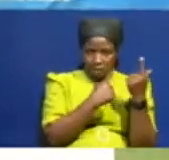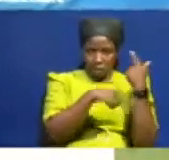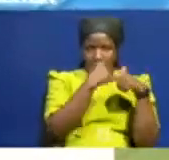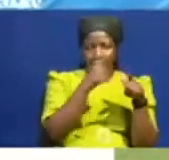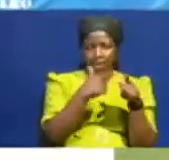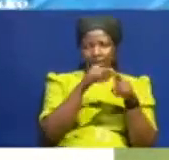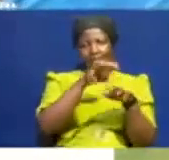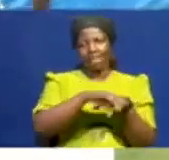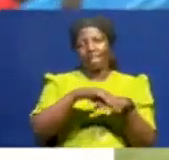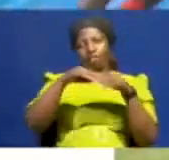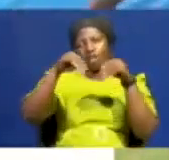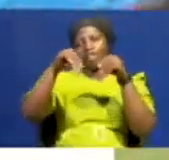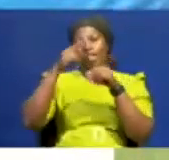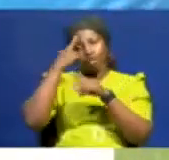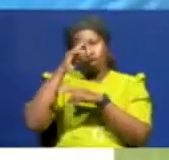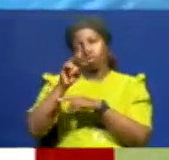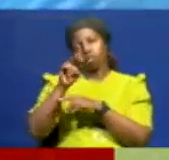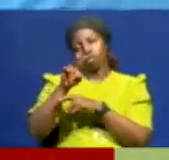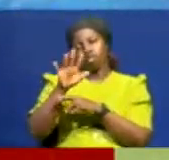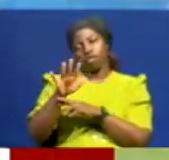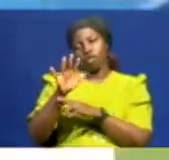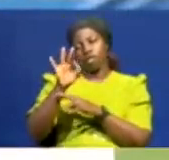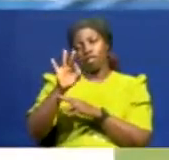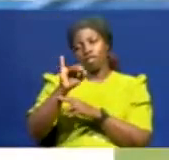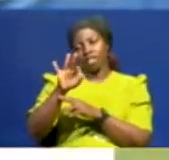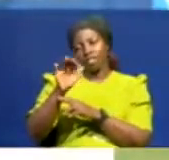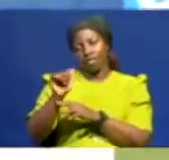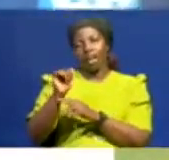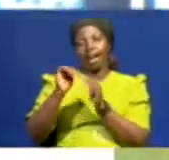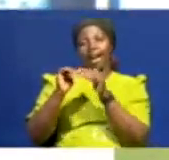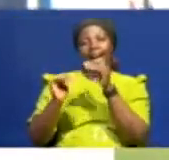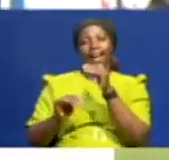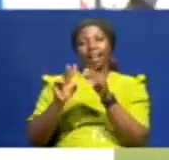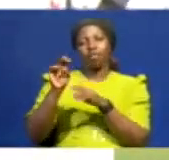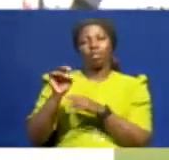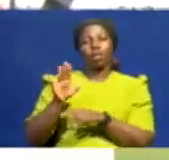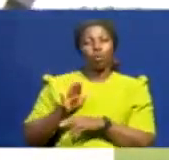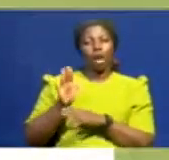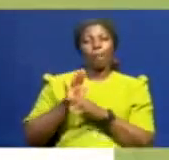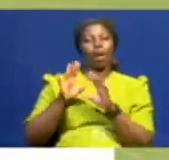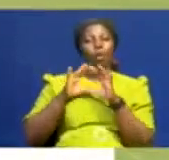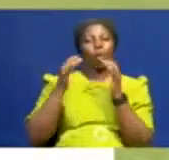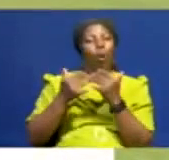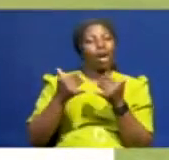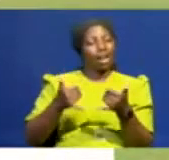for the 2024 FIFA Under-20 Women's World Cup to be held in Colombia.